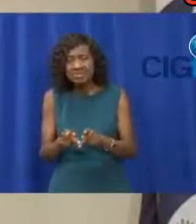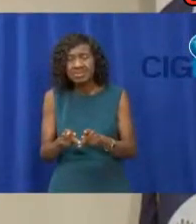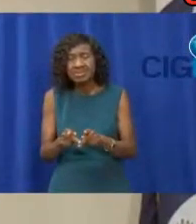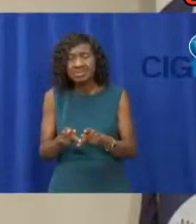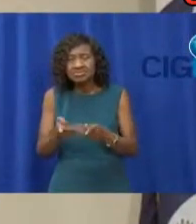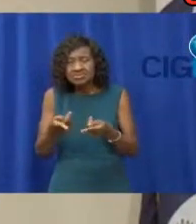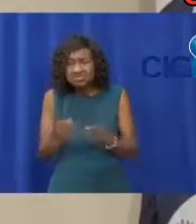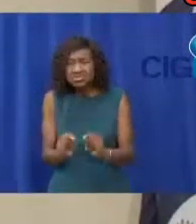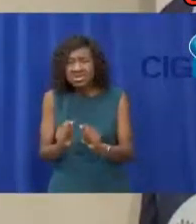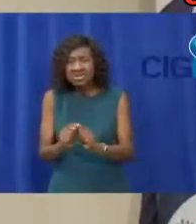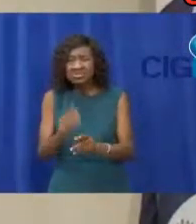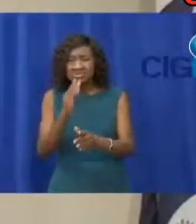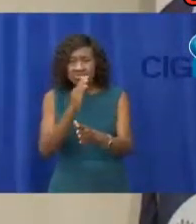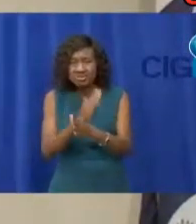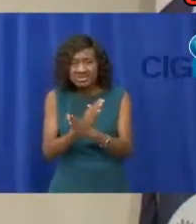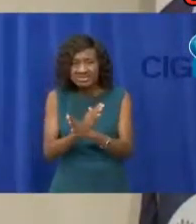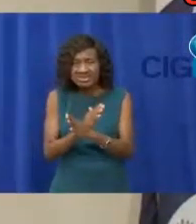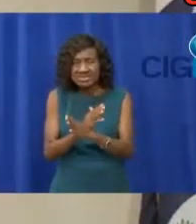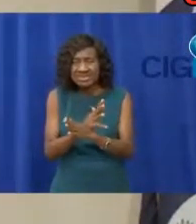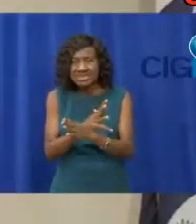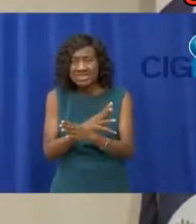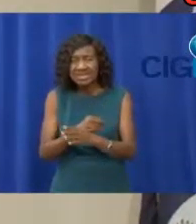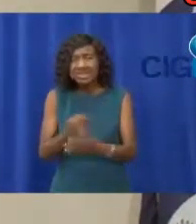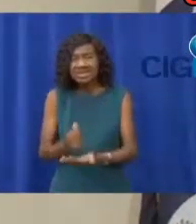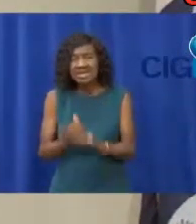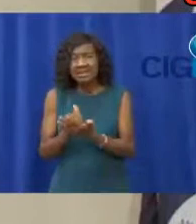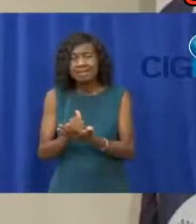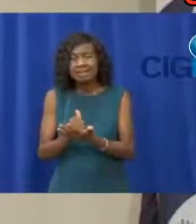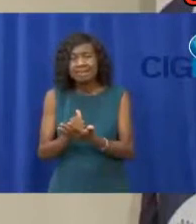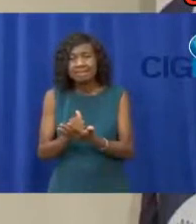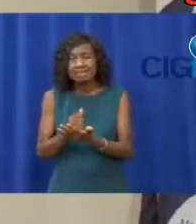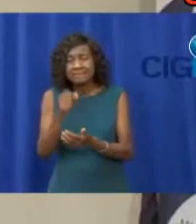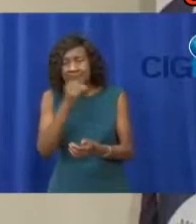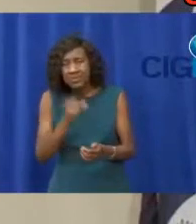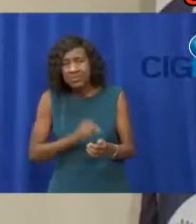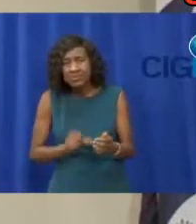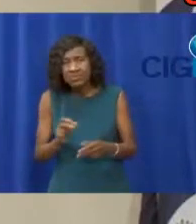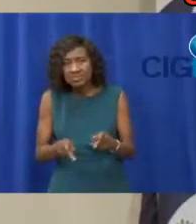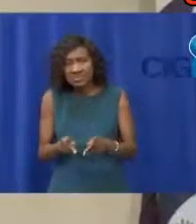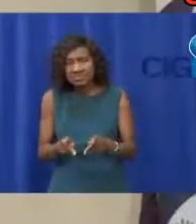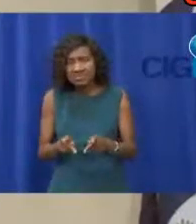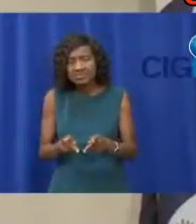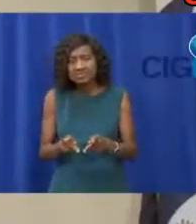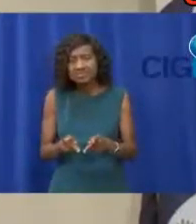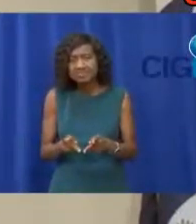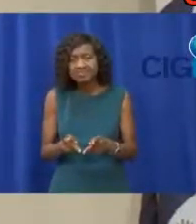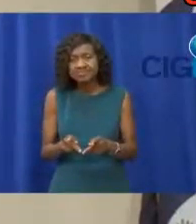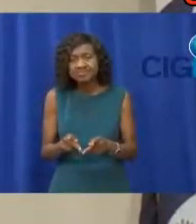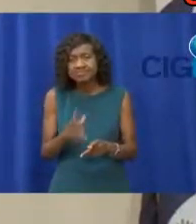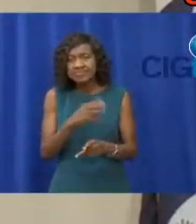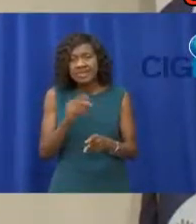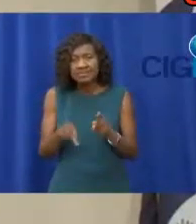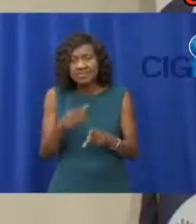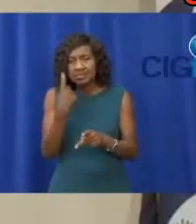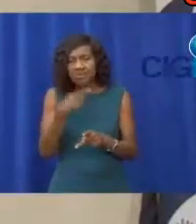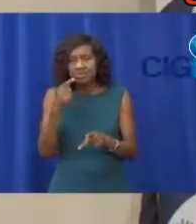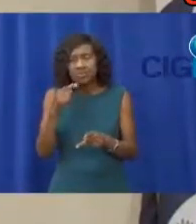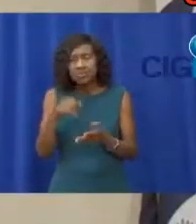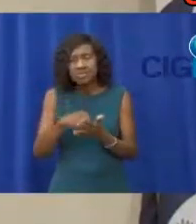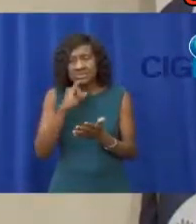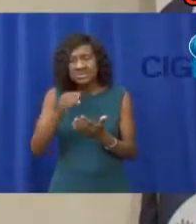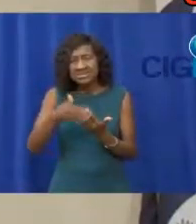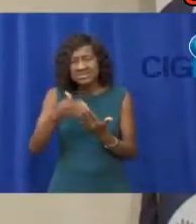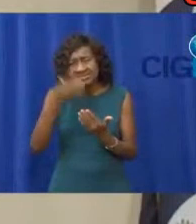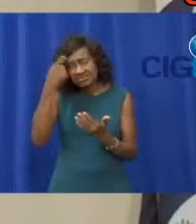and look after our elderly and vulnerable people. On the curfew, just to say again, I think that's